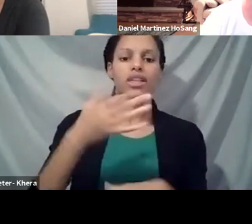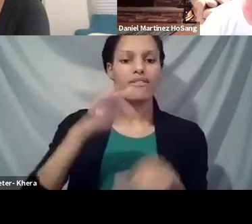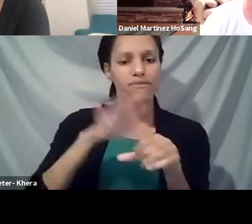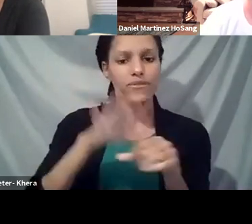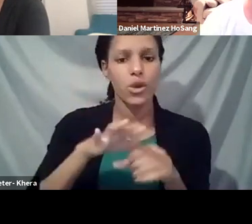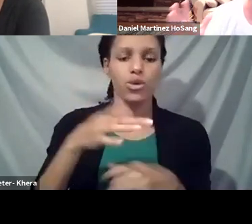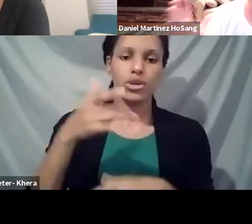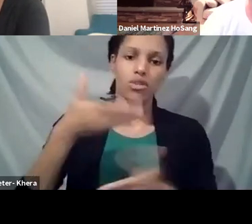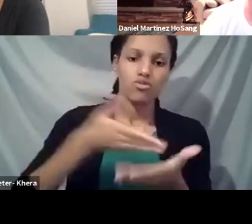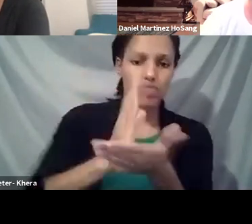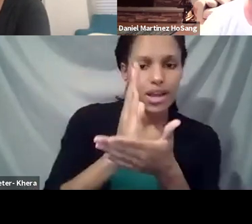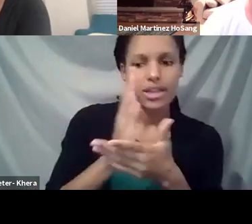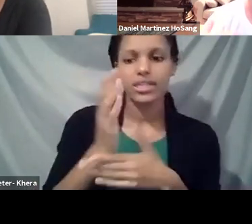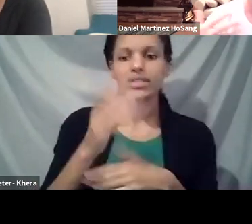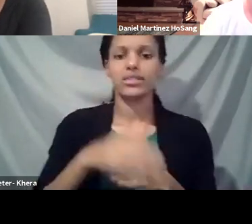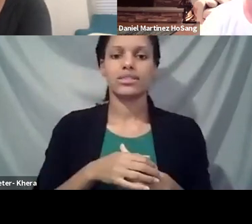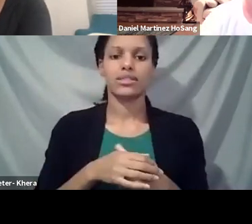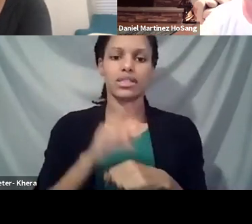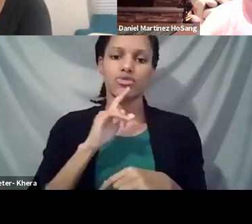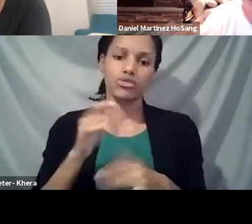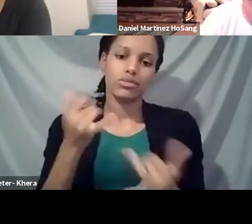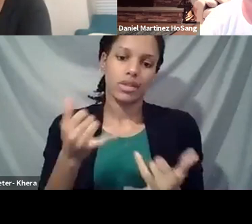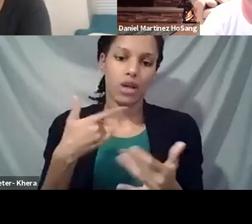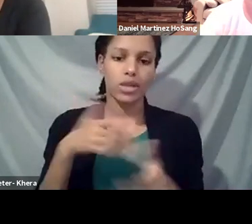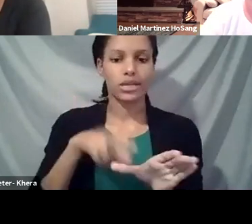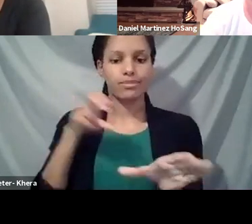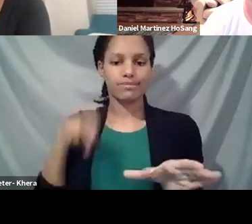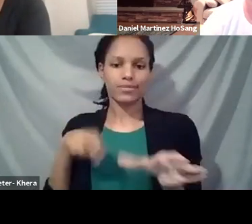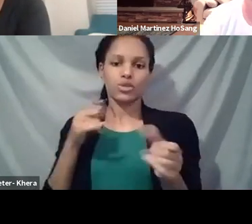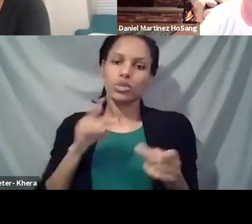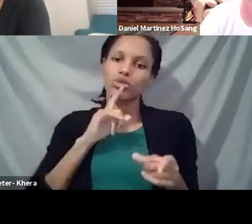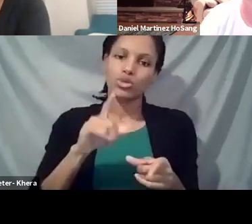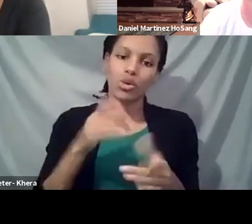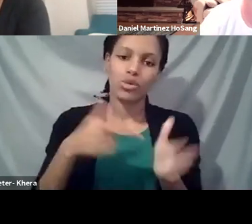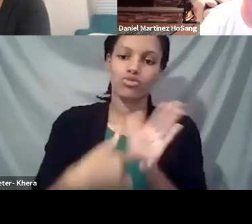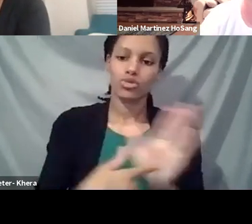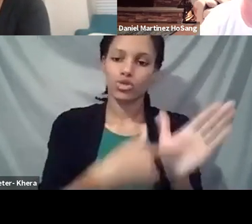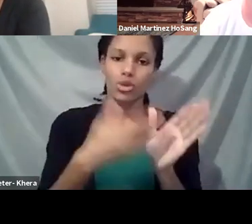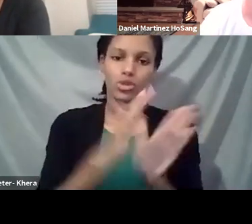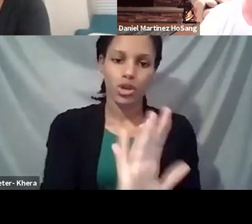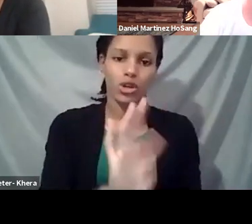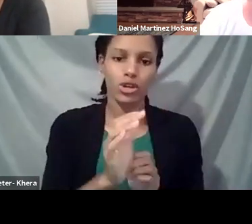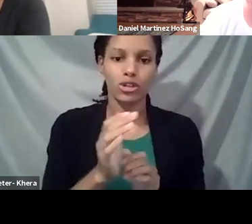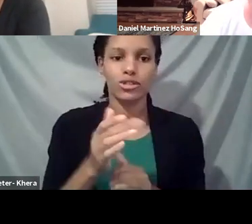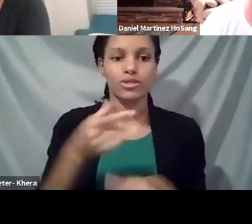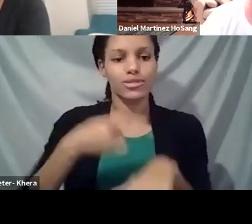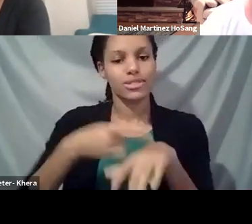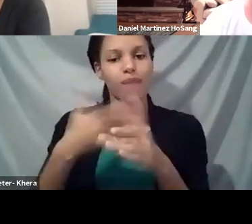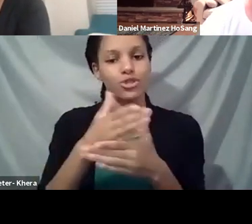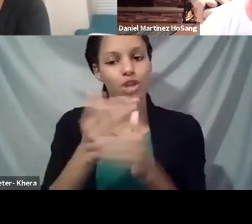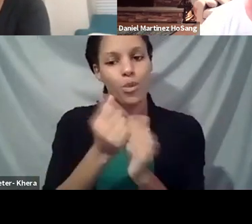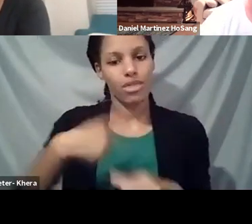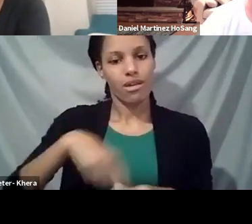justice issues. I think she's on sabbatical now, and it shows her generosity to our community that she's willing to share her time with us. She's mentored